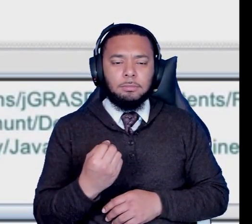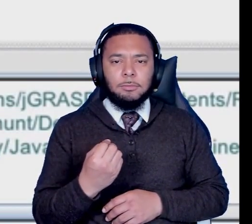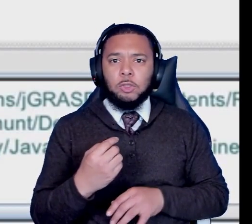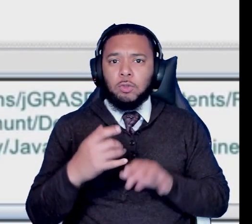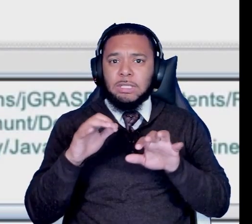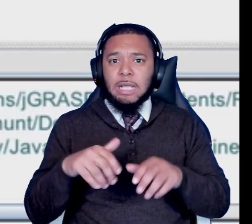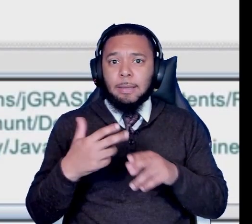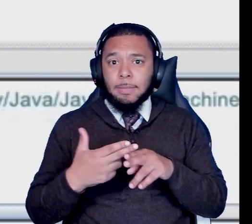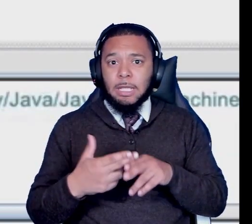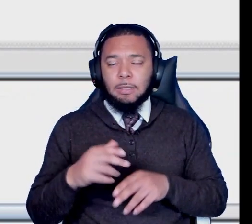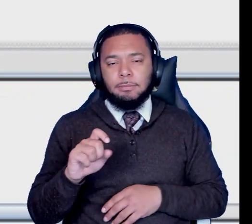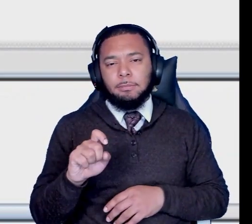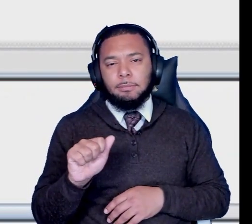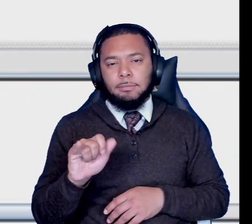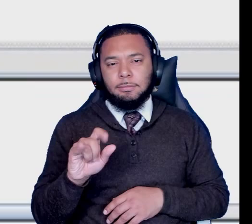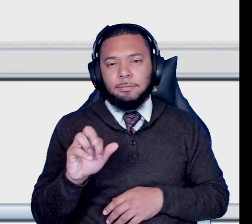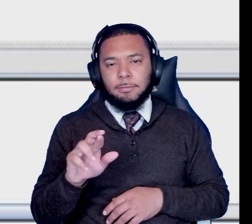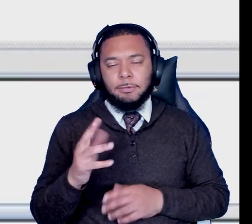Xavier.